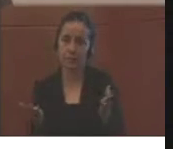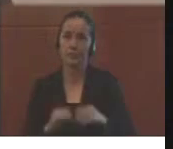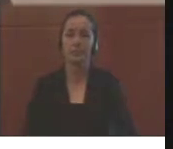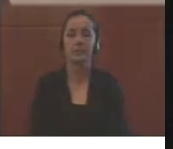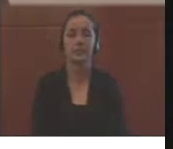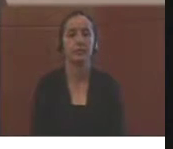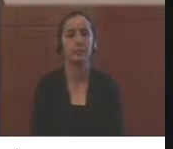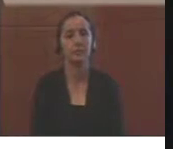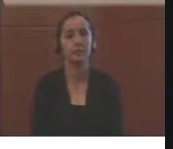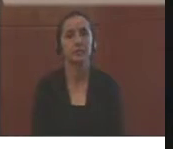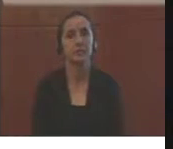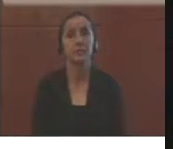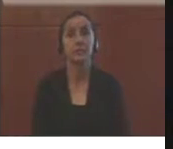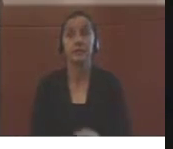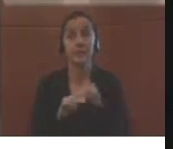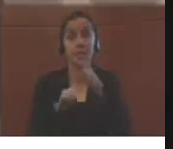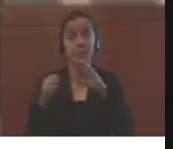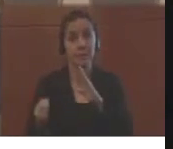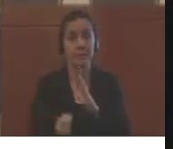mentioned.